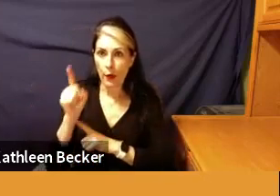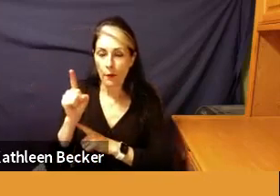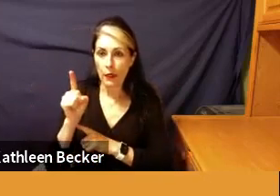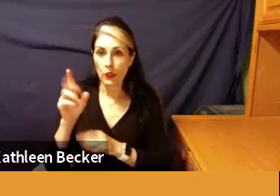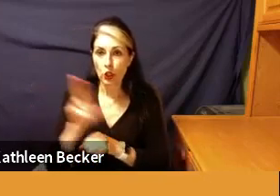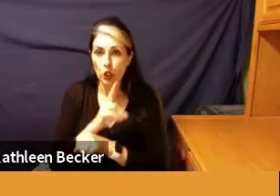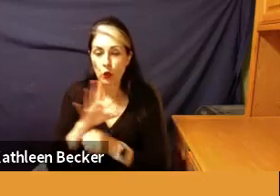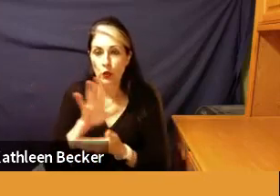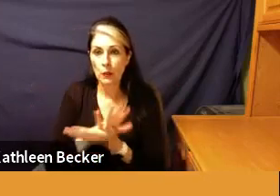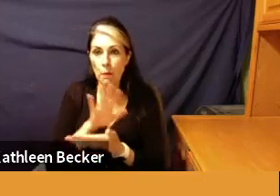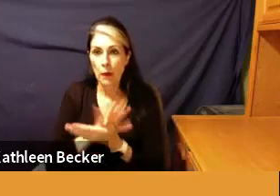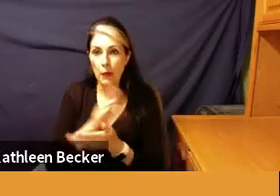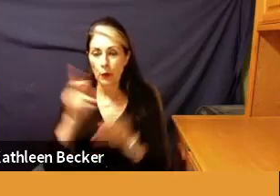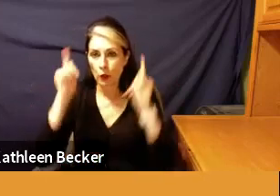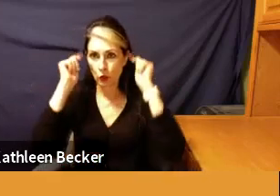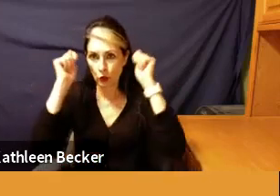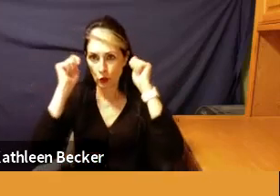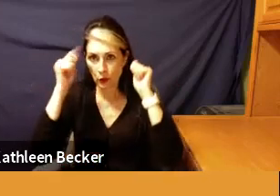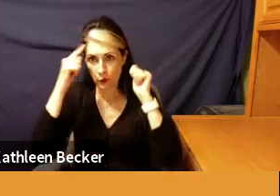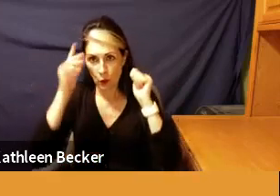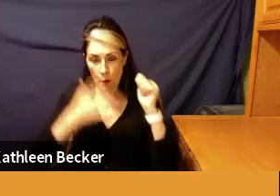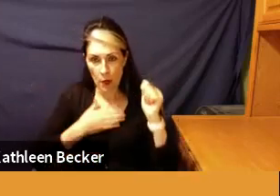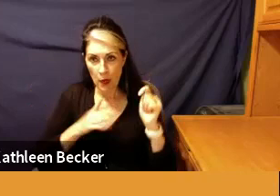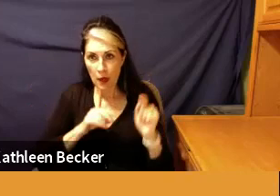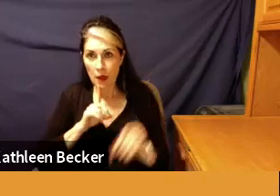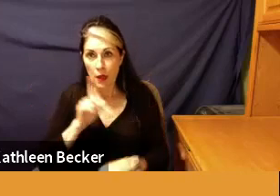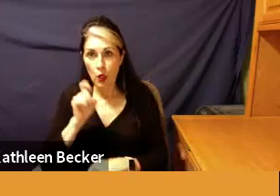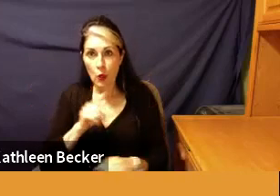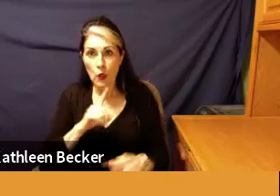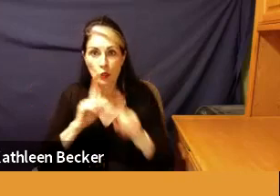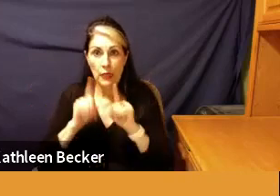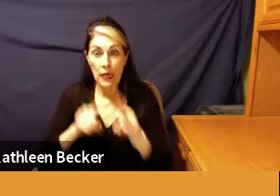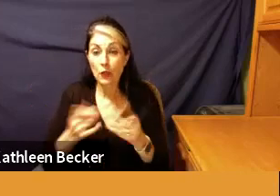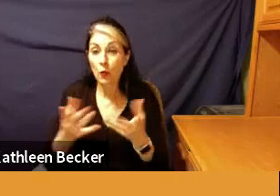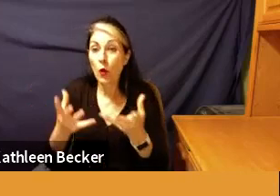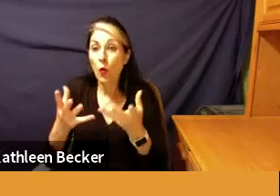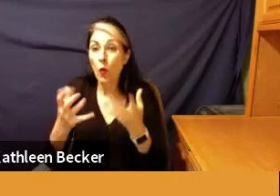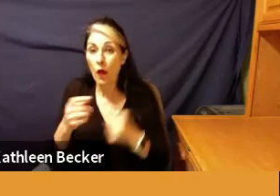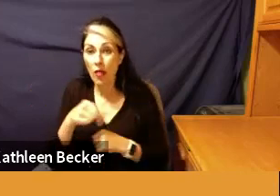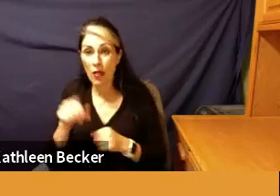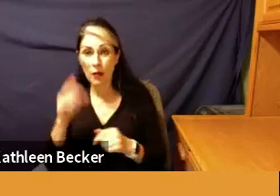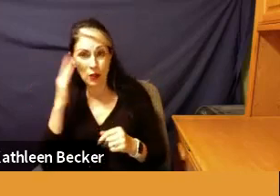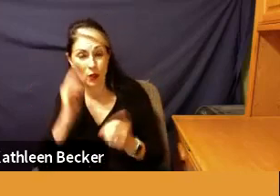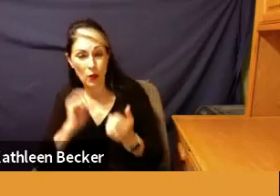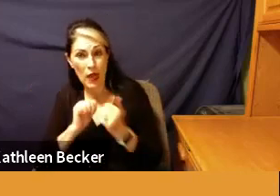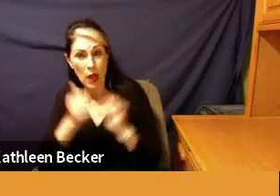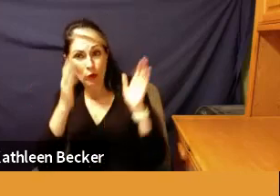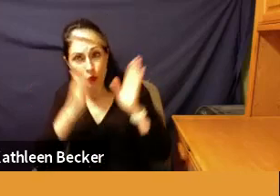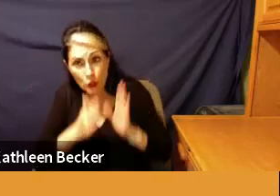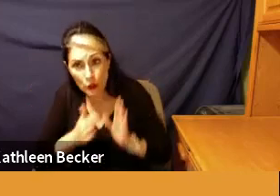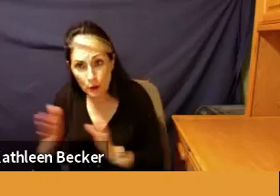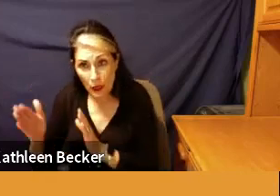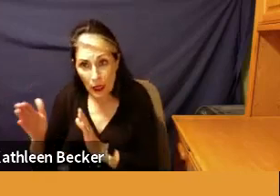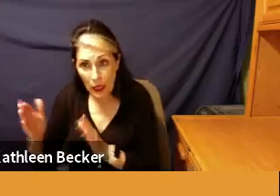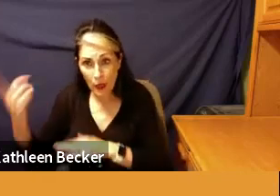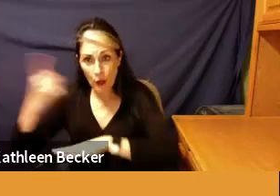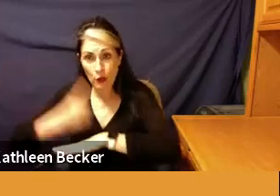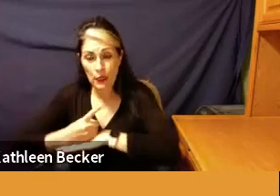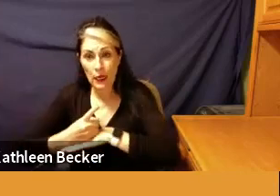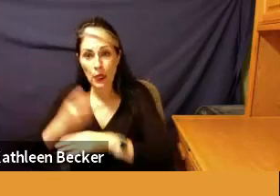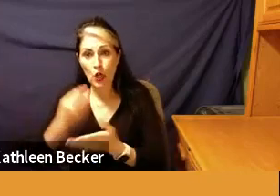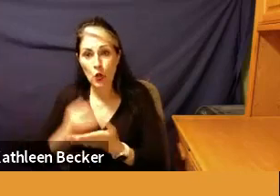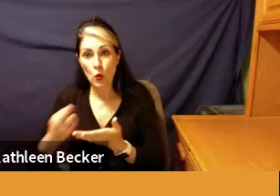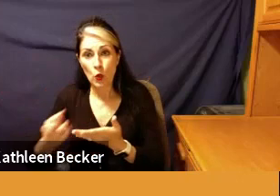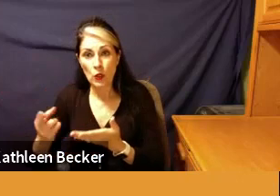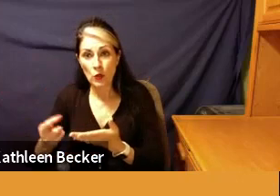use paper tutoring in order to get my question answered. And we want them to know how to do that, how to plan their day and get the resources